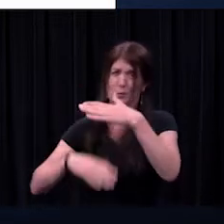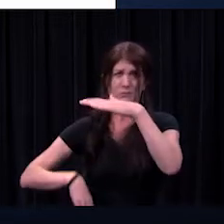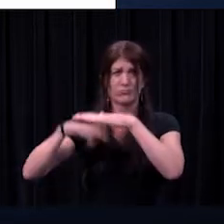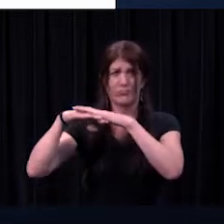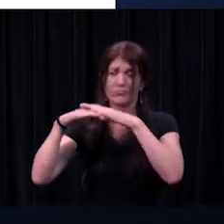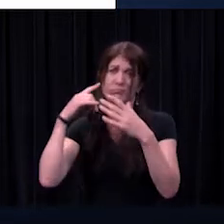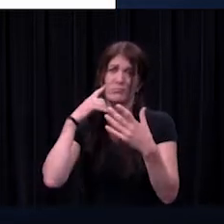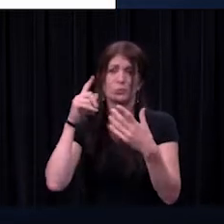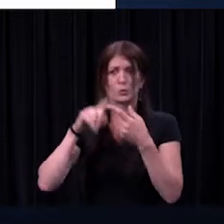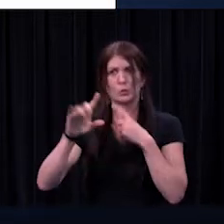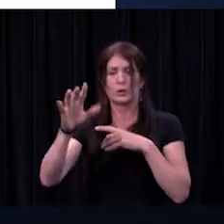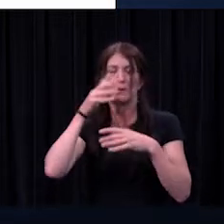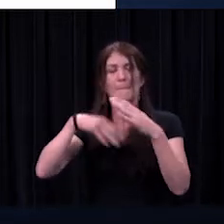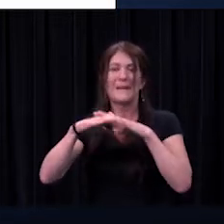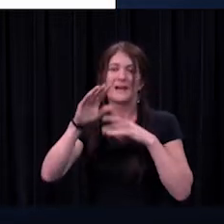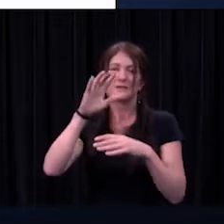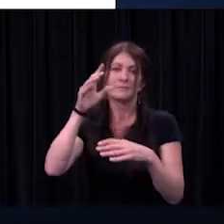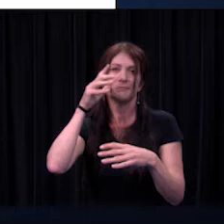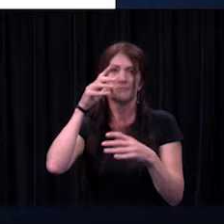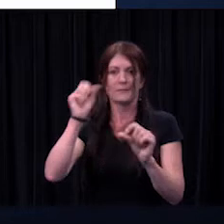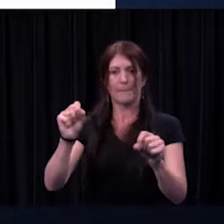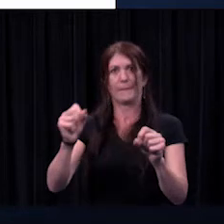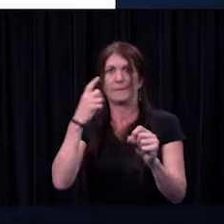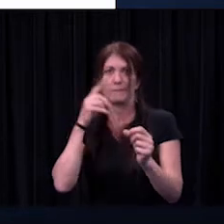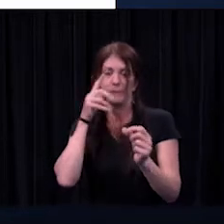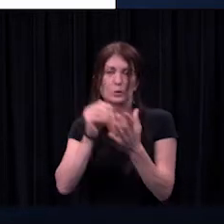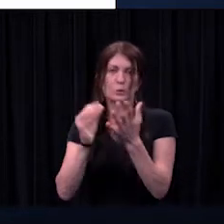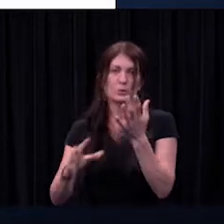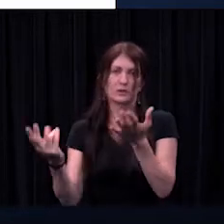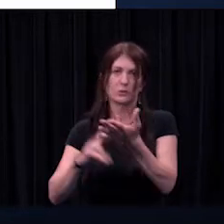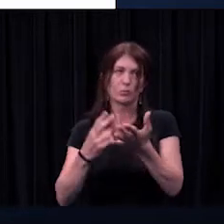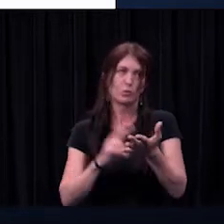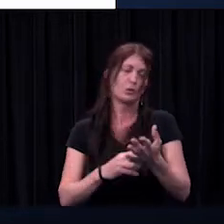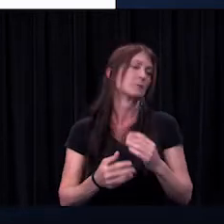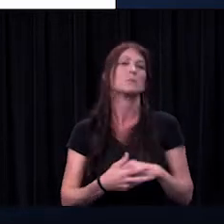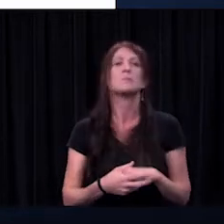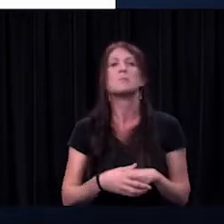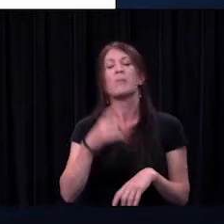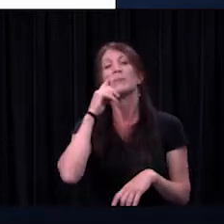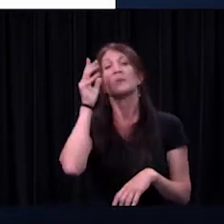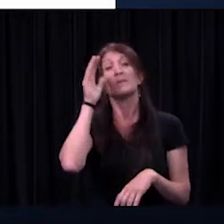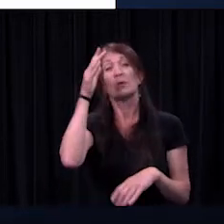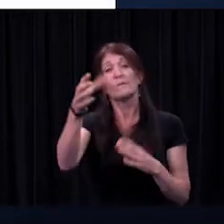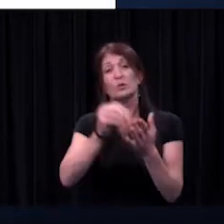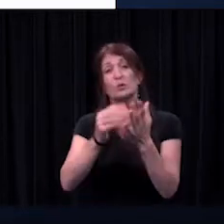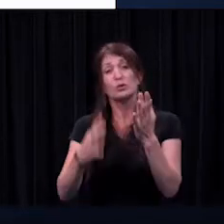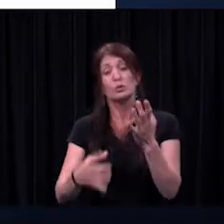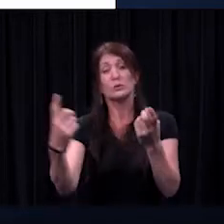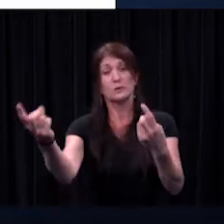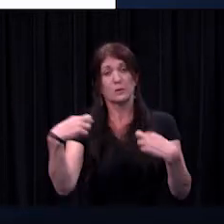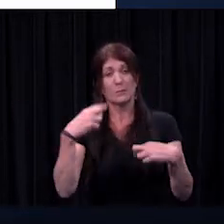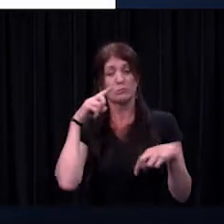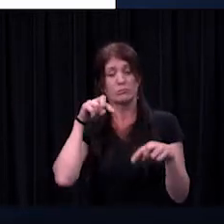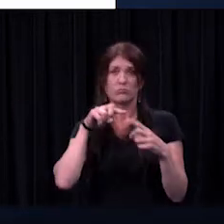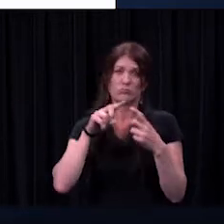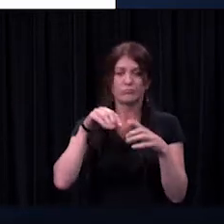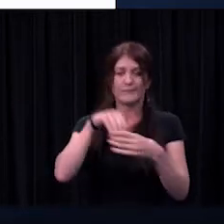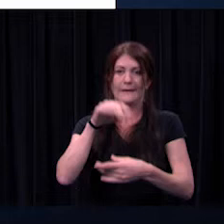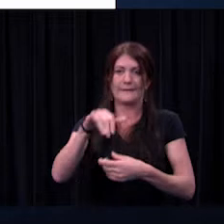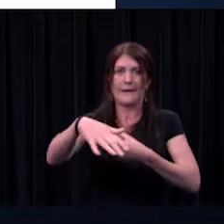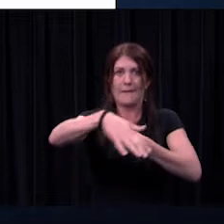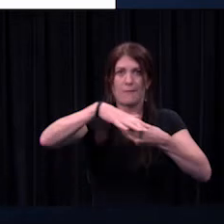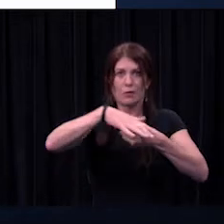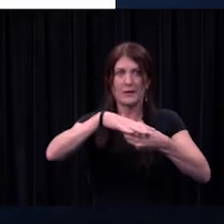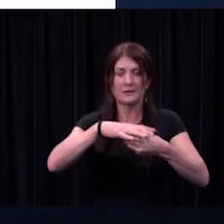of future students from that area, our best estimates, and working with Chris Grollup, 7 to